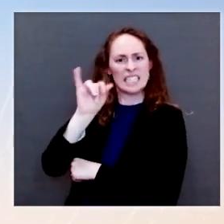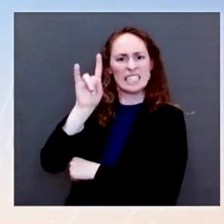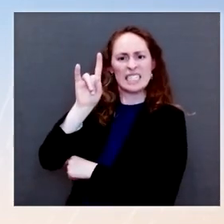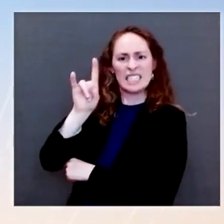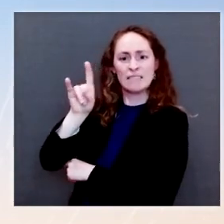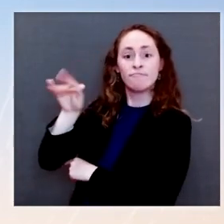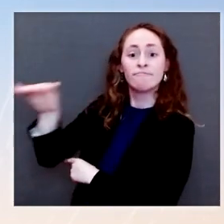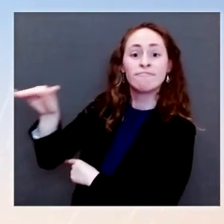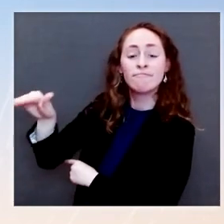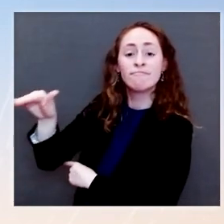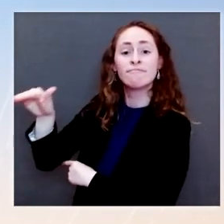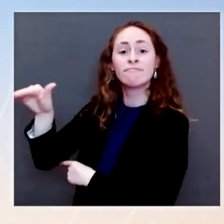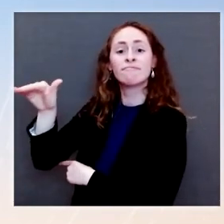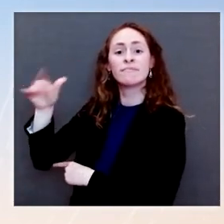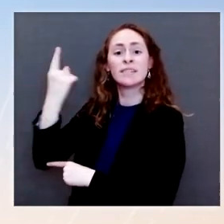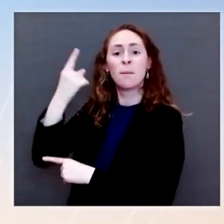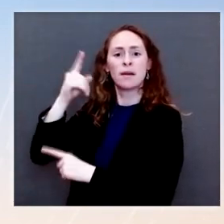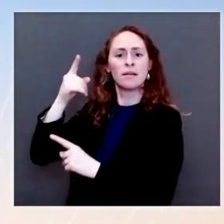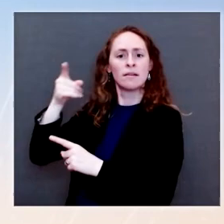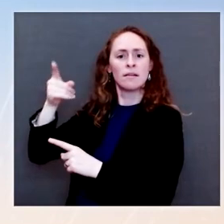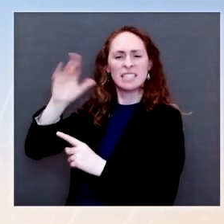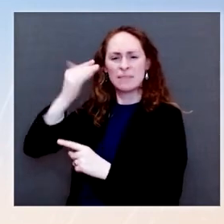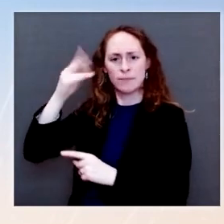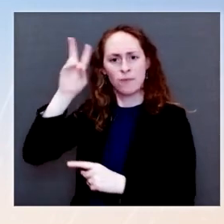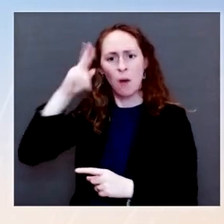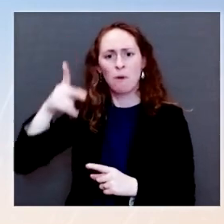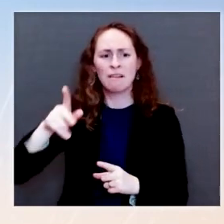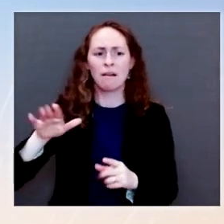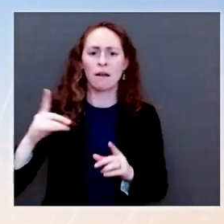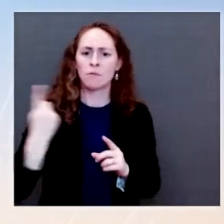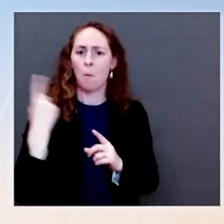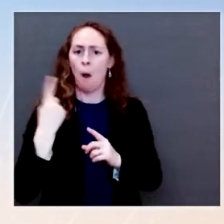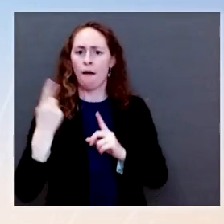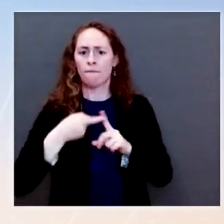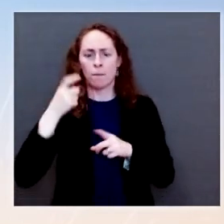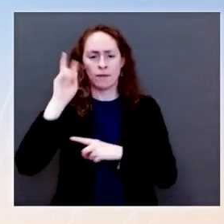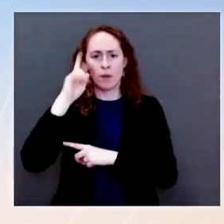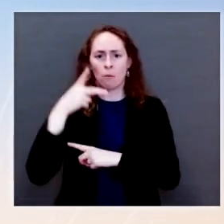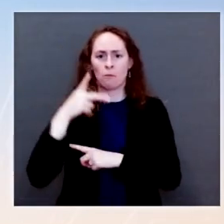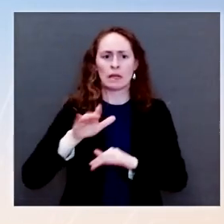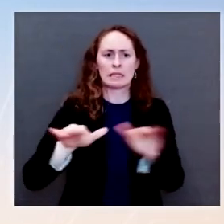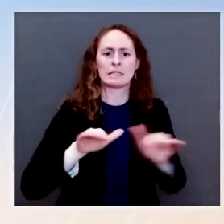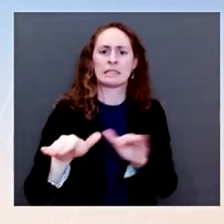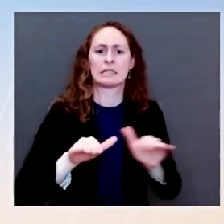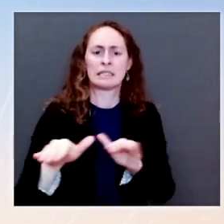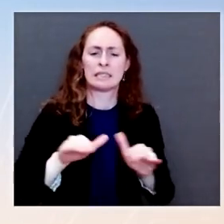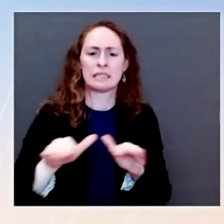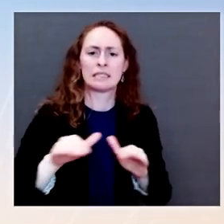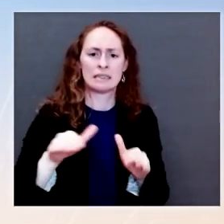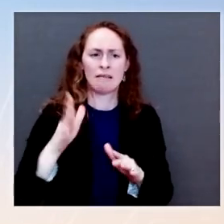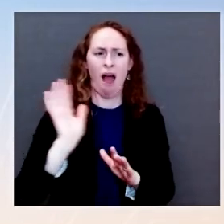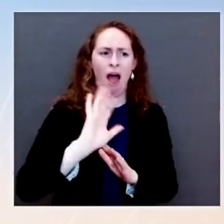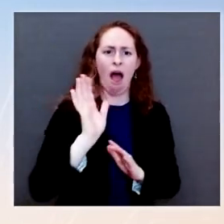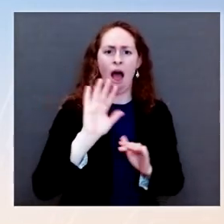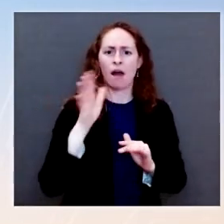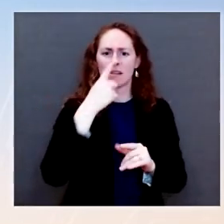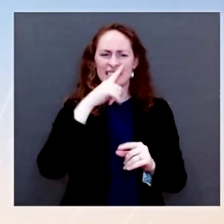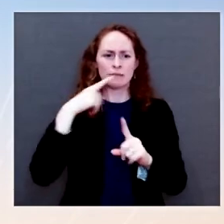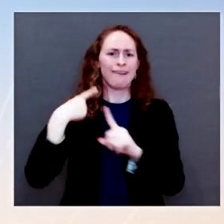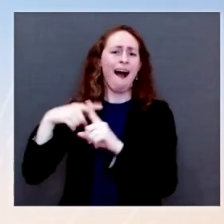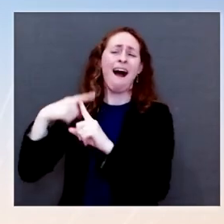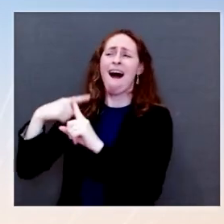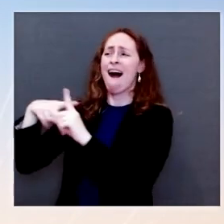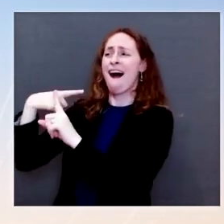point you to the Vice President's office, but I work with a number of people in the Vice President's office who certainly are looking forward to continuing